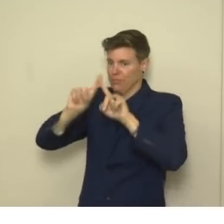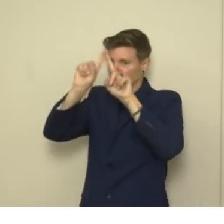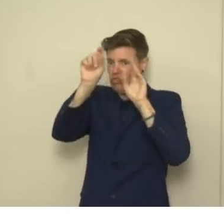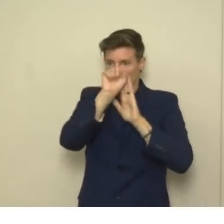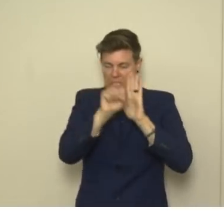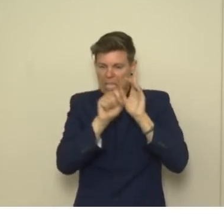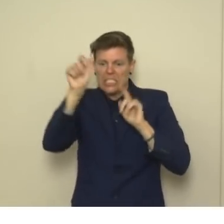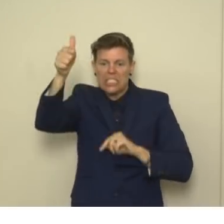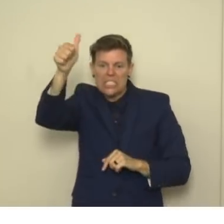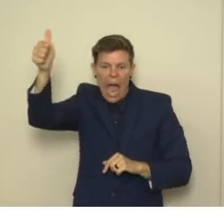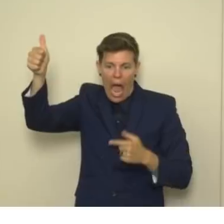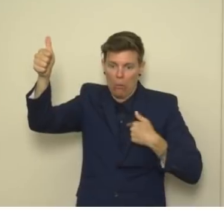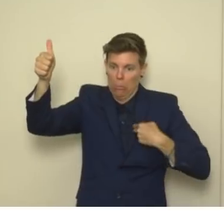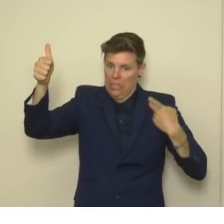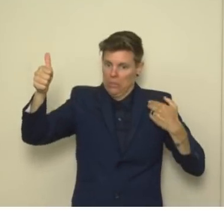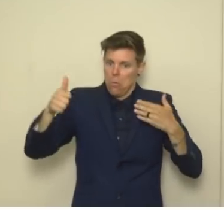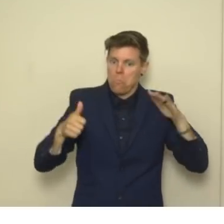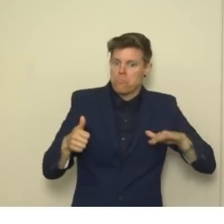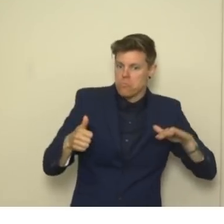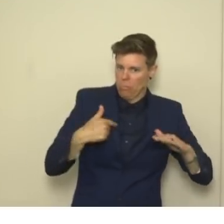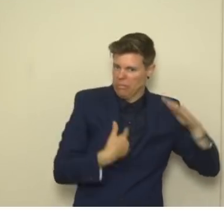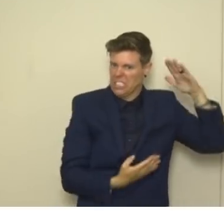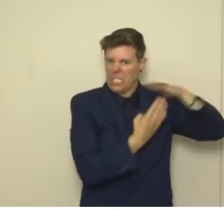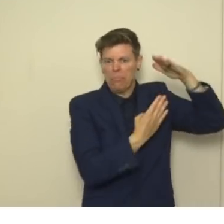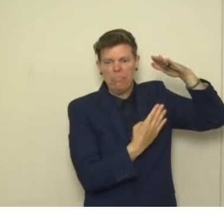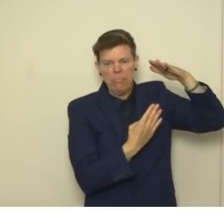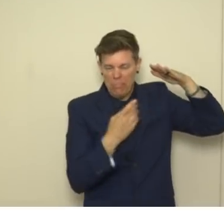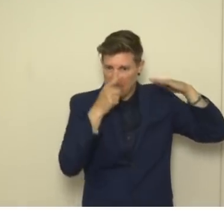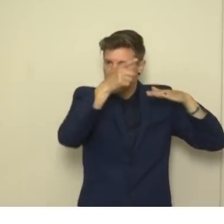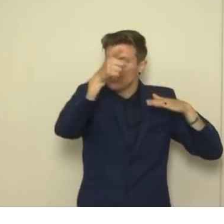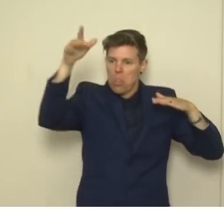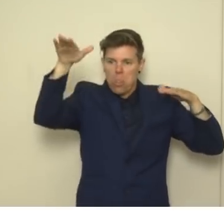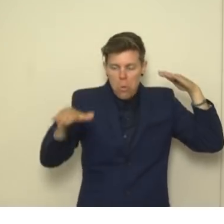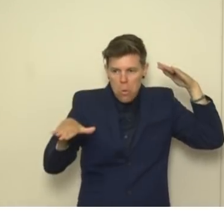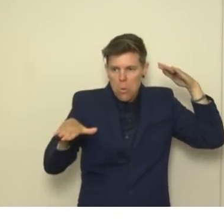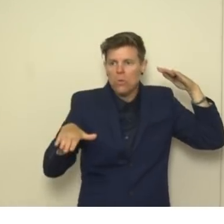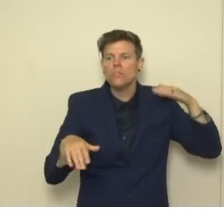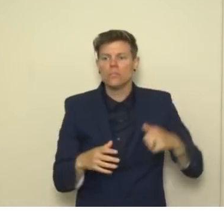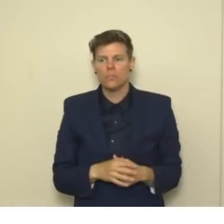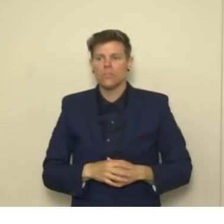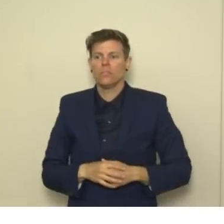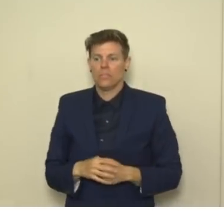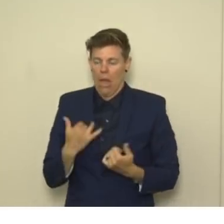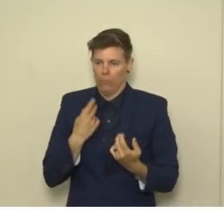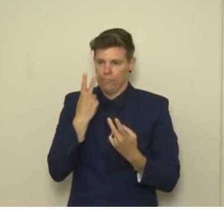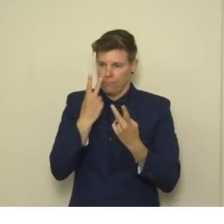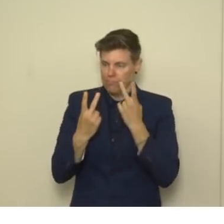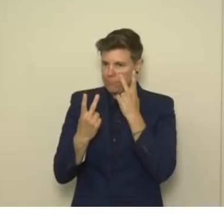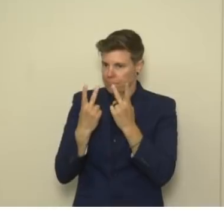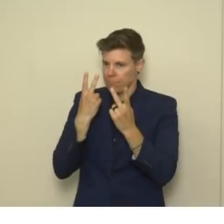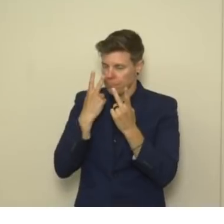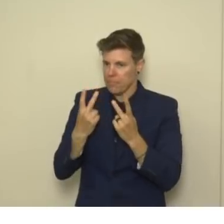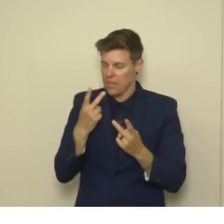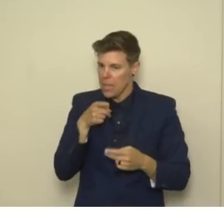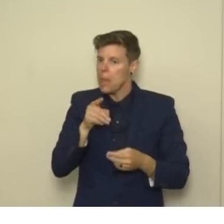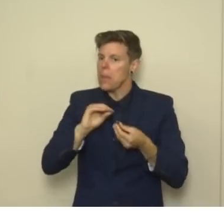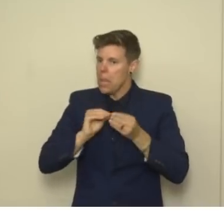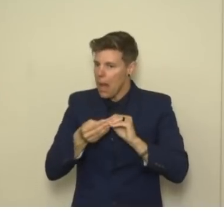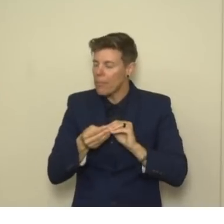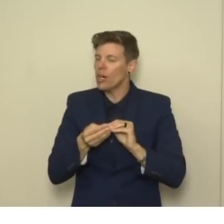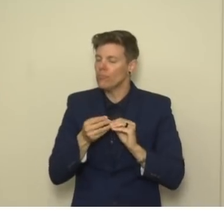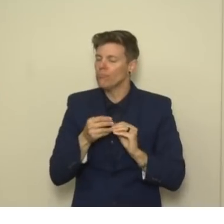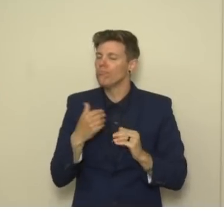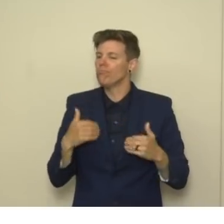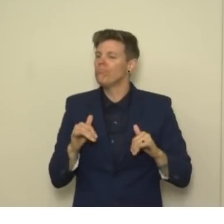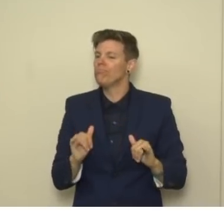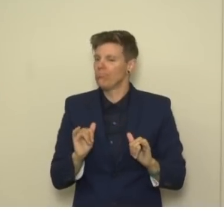on Friday, showed some very detailed graphs of trends and what's happening in the population. When we started the pandemic, you